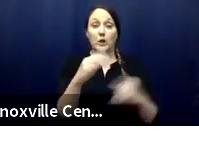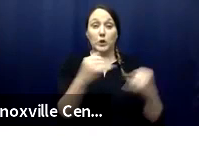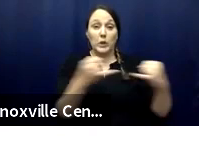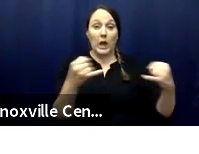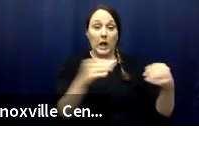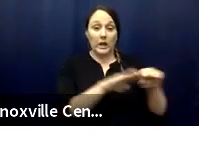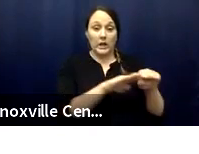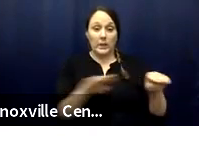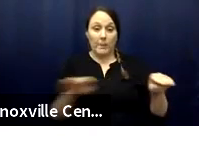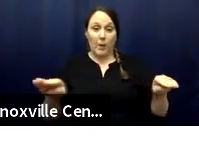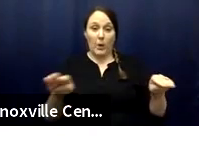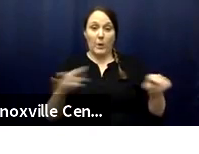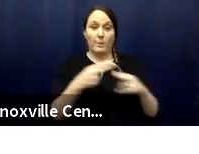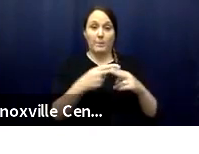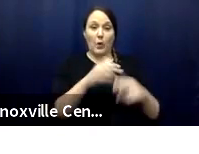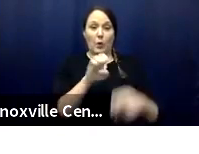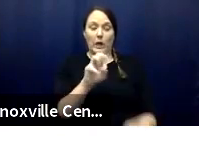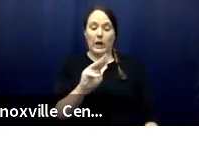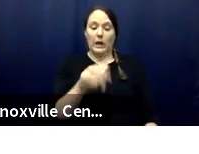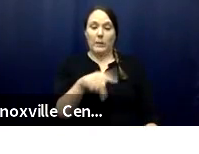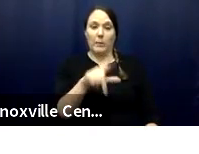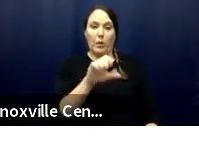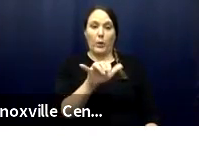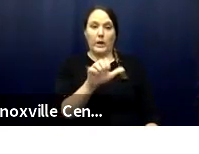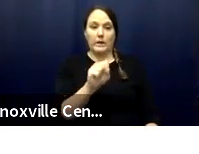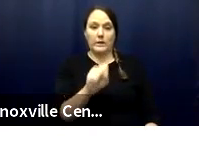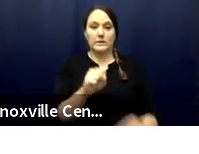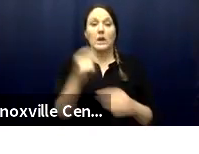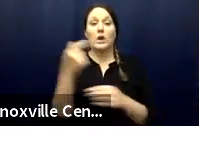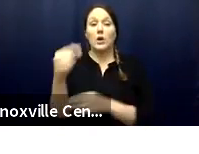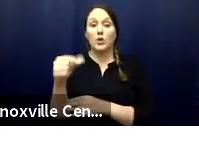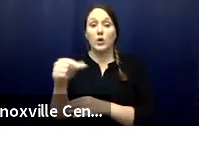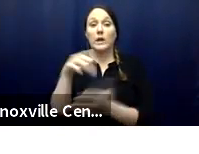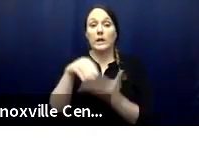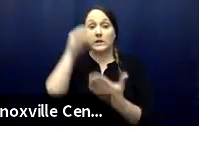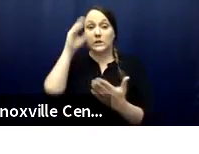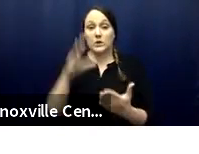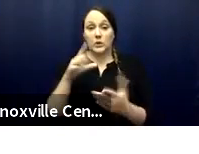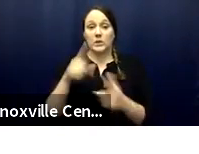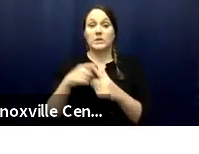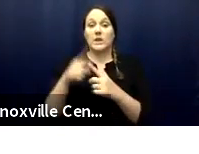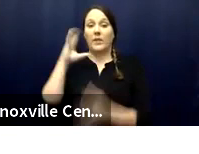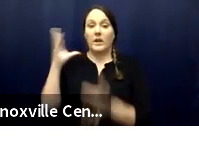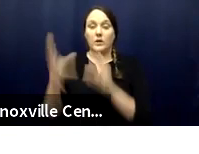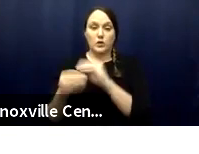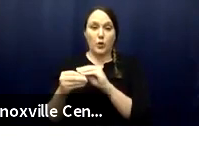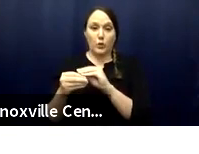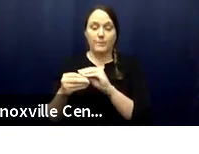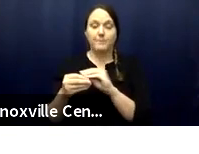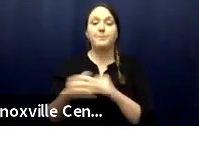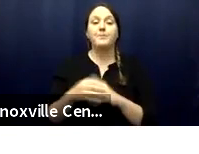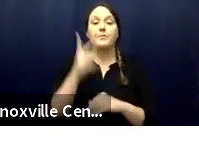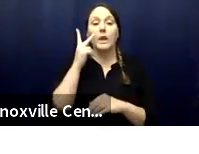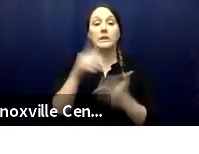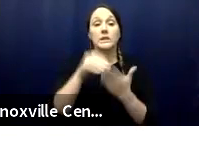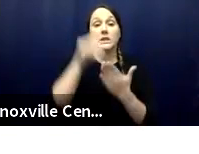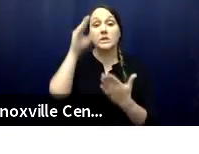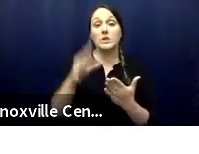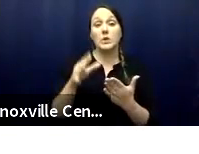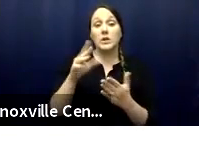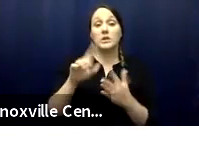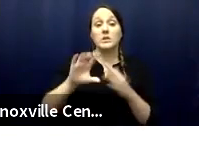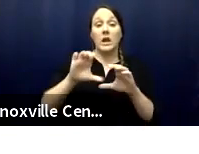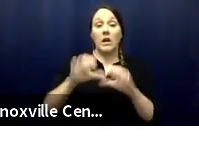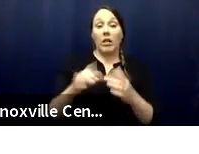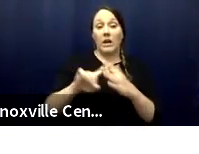called employees. The green line is students, and then the total. So you see that classes